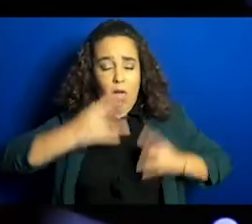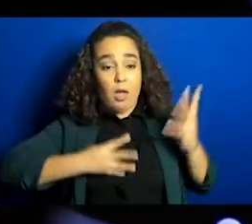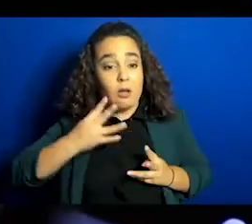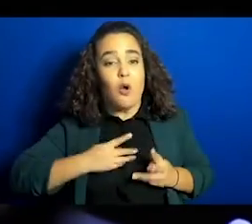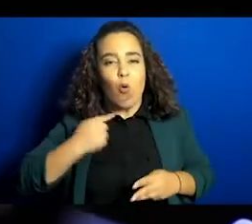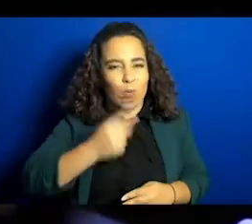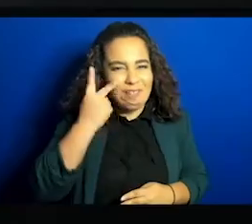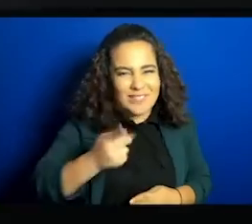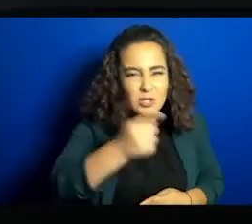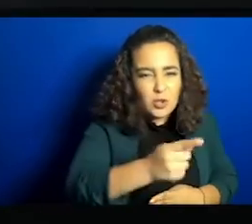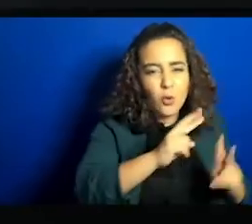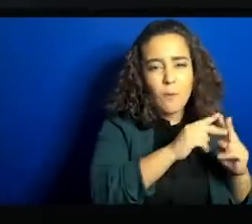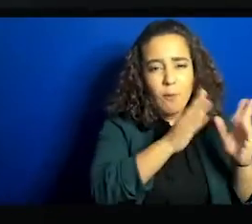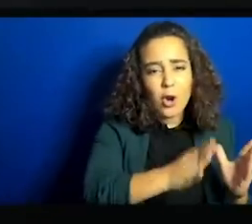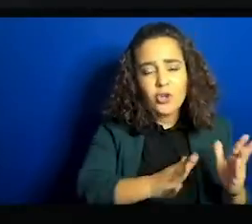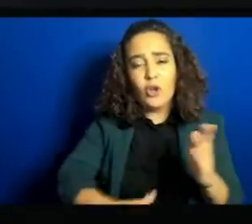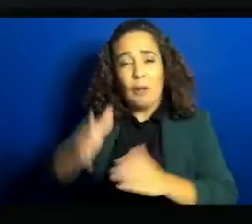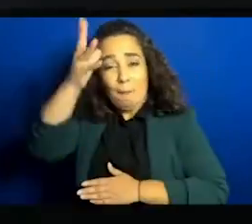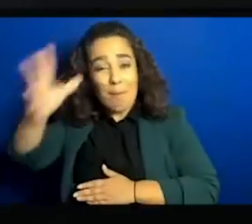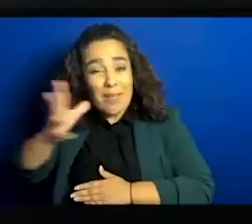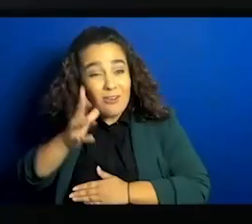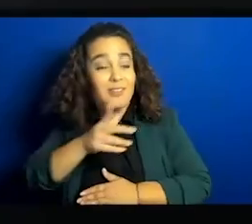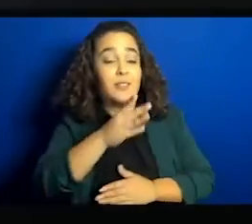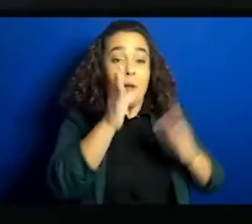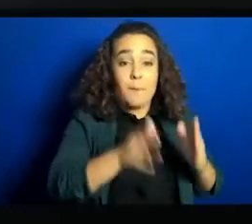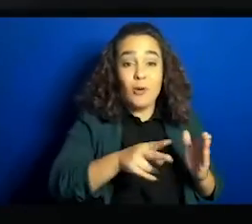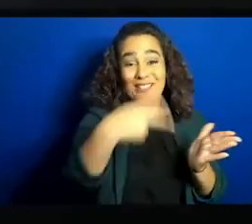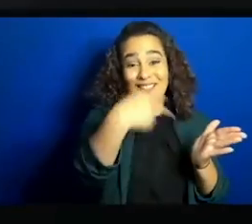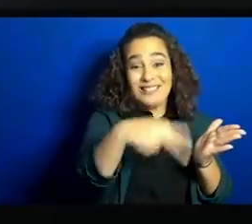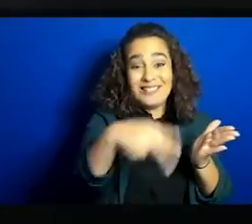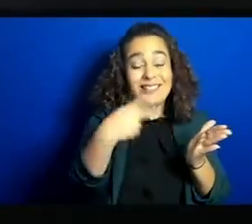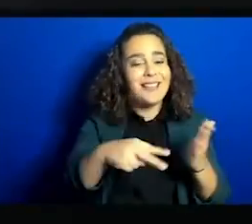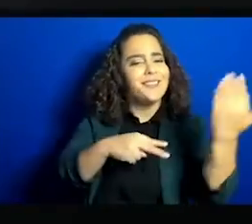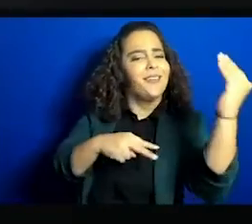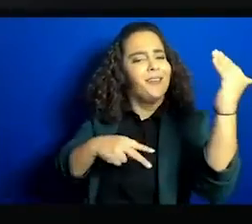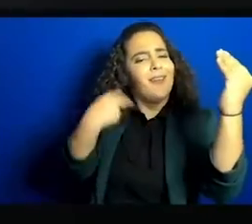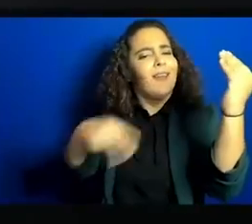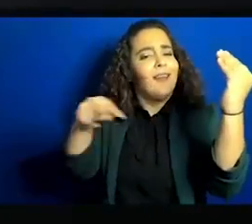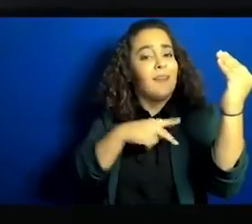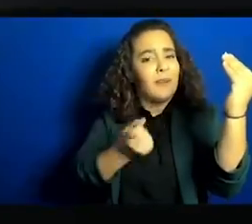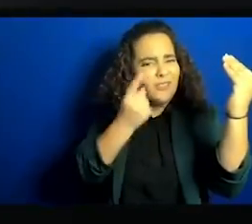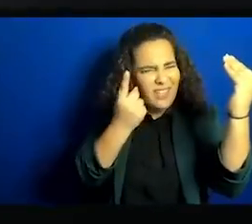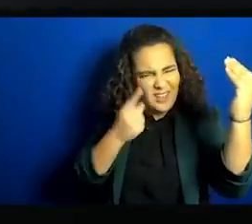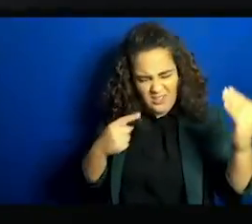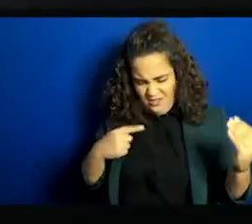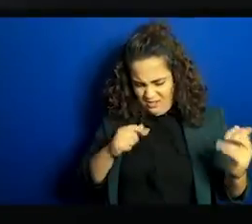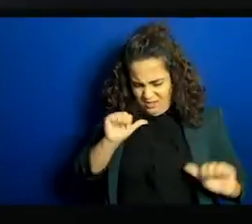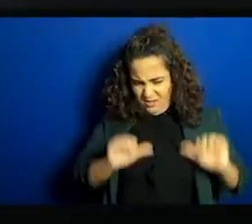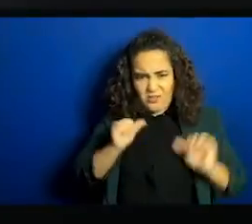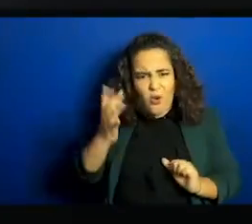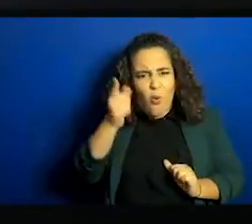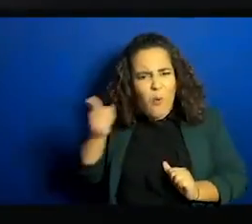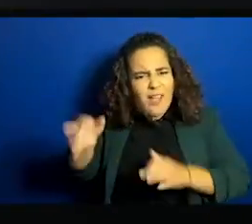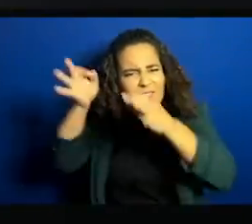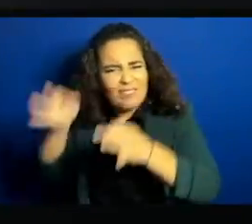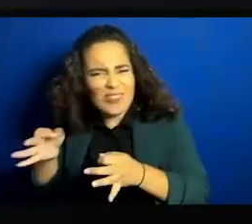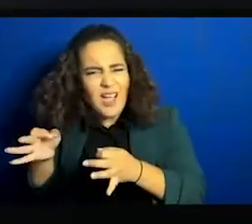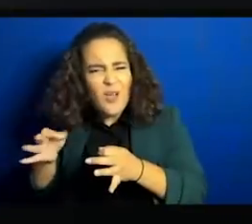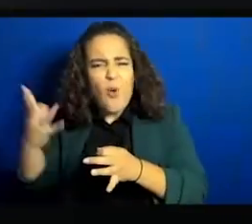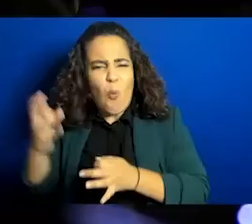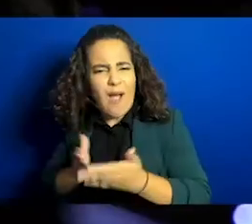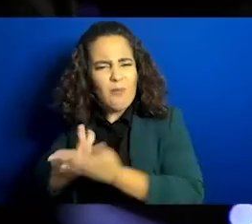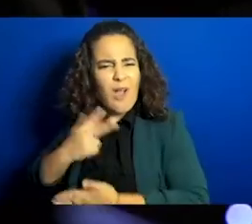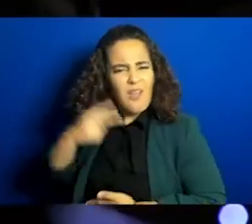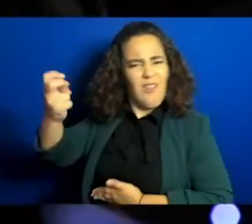the partner, and you, the parents. The one dancing around your mirror for reason you cannot